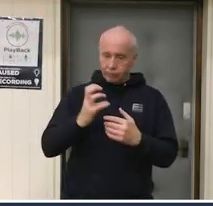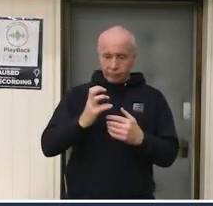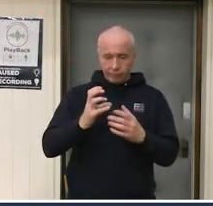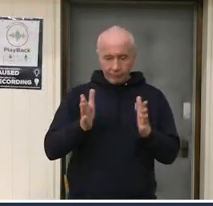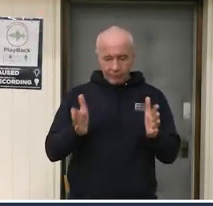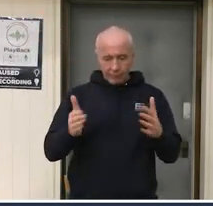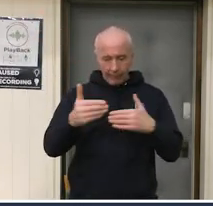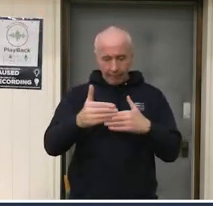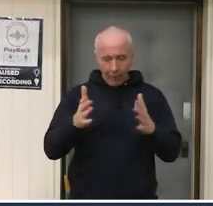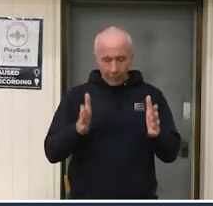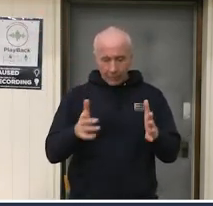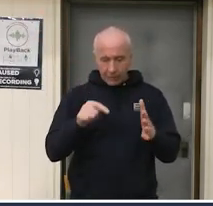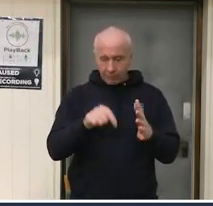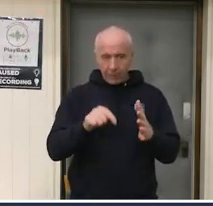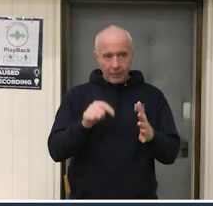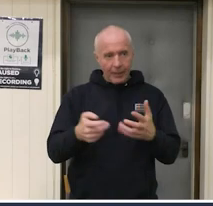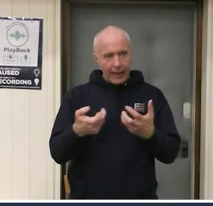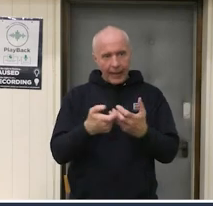box. Now,